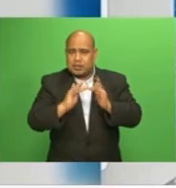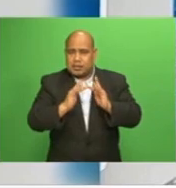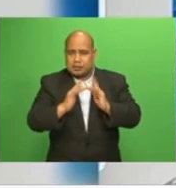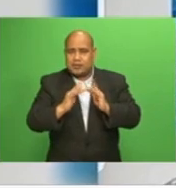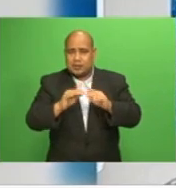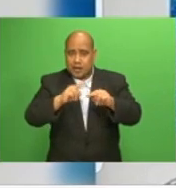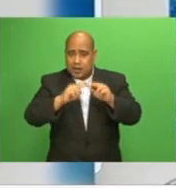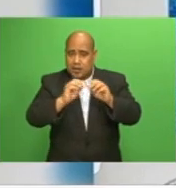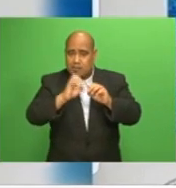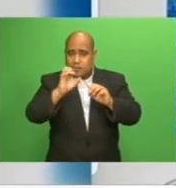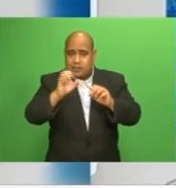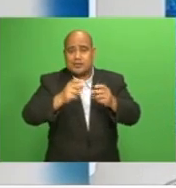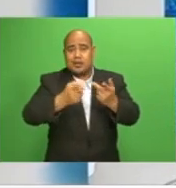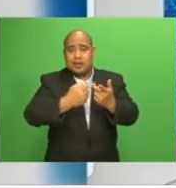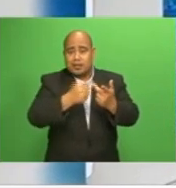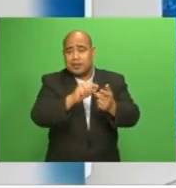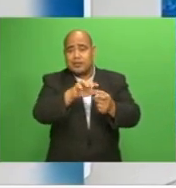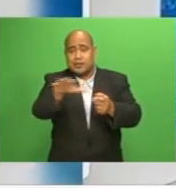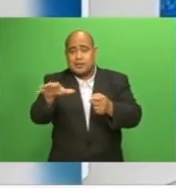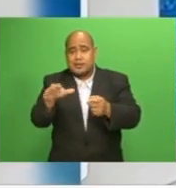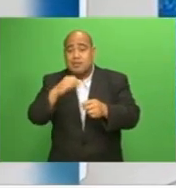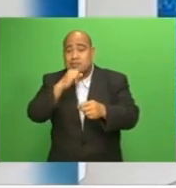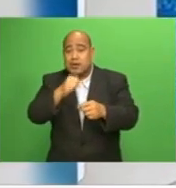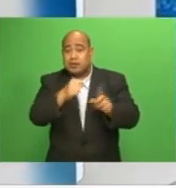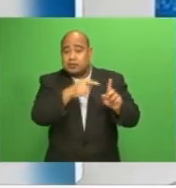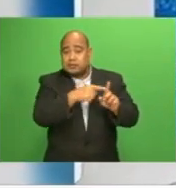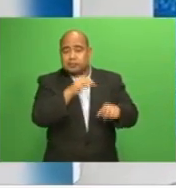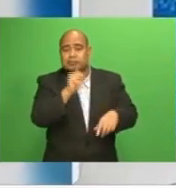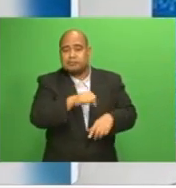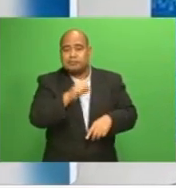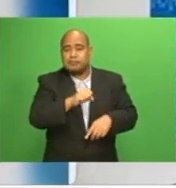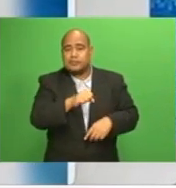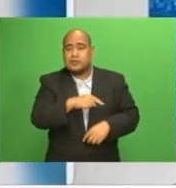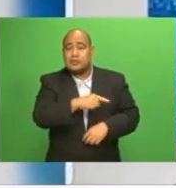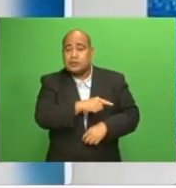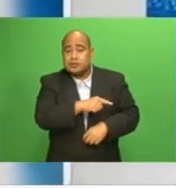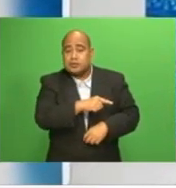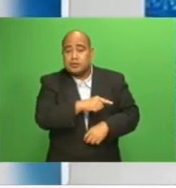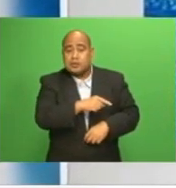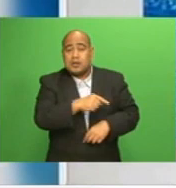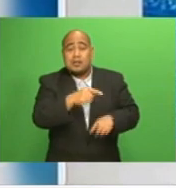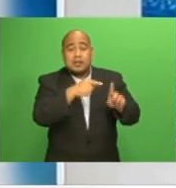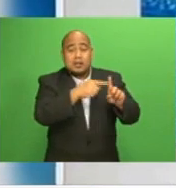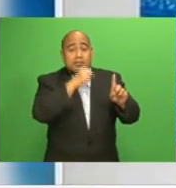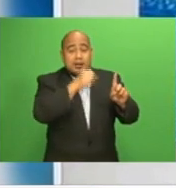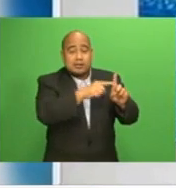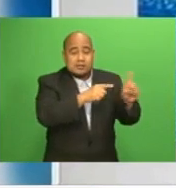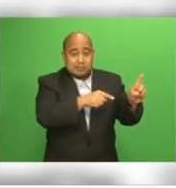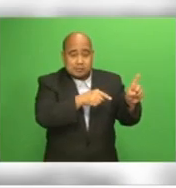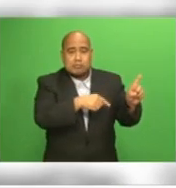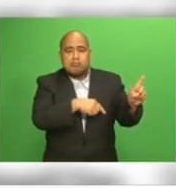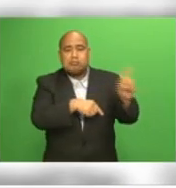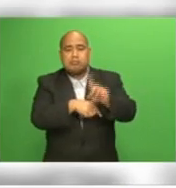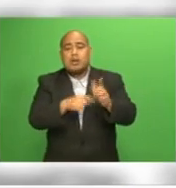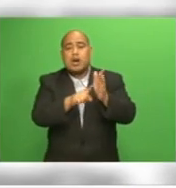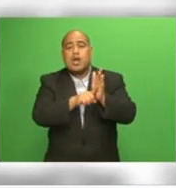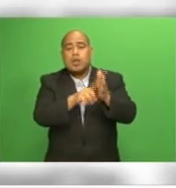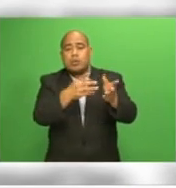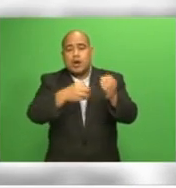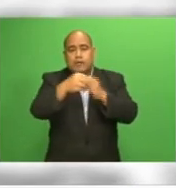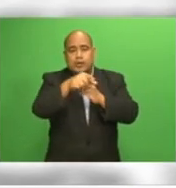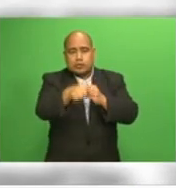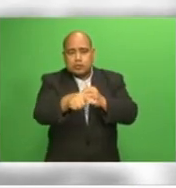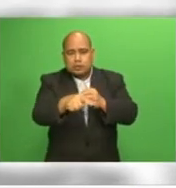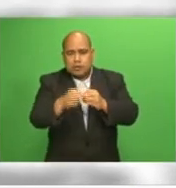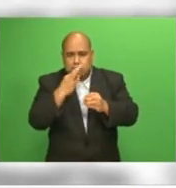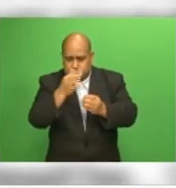saying Feral Khan was one of the many people who went to the Lautoka office offering support or seeking help from time to time. Feral